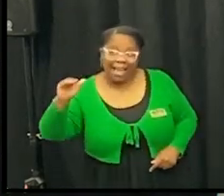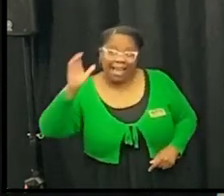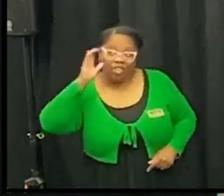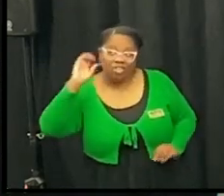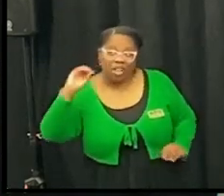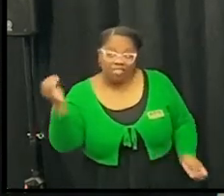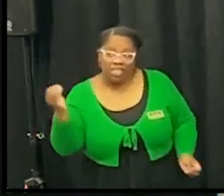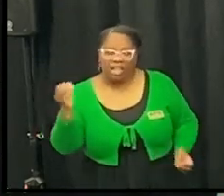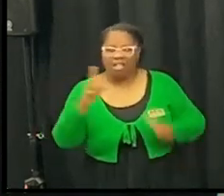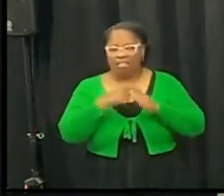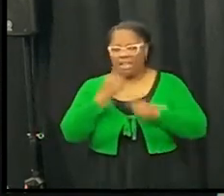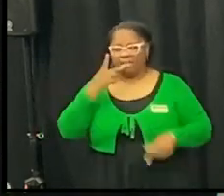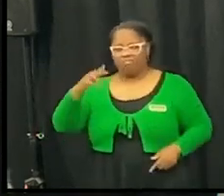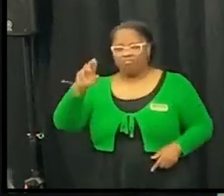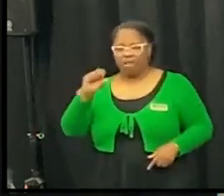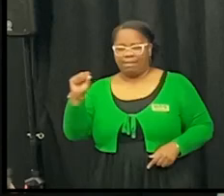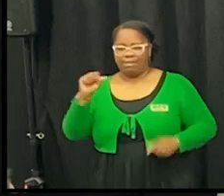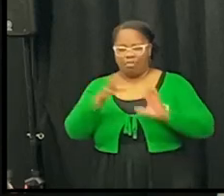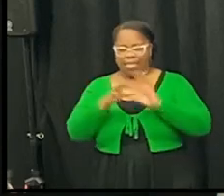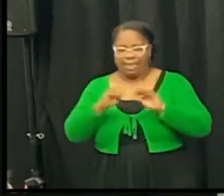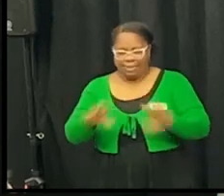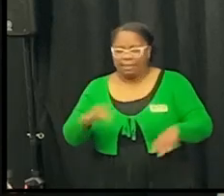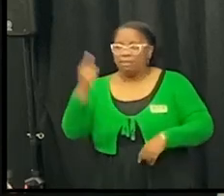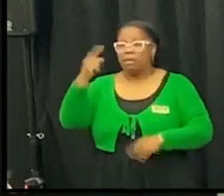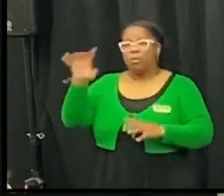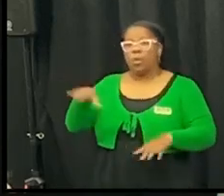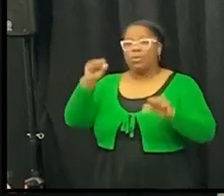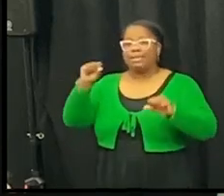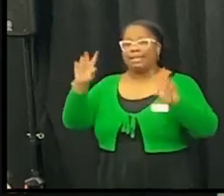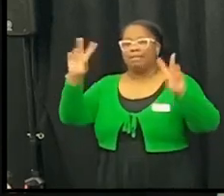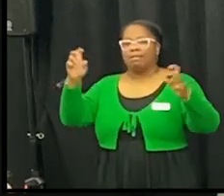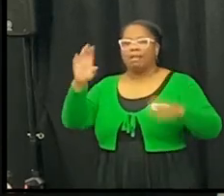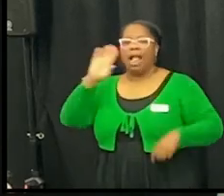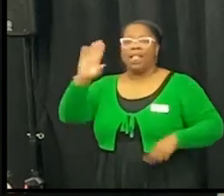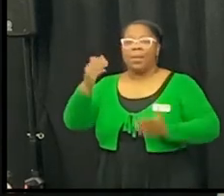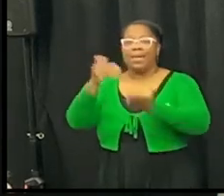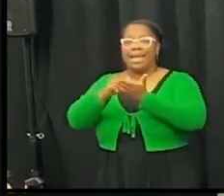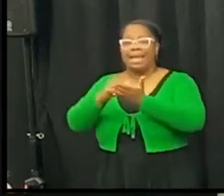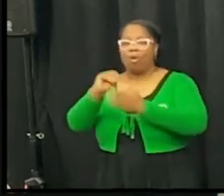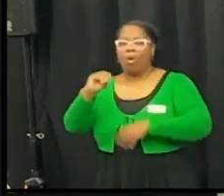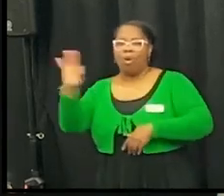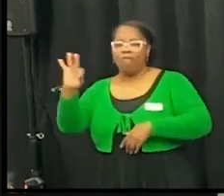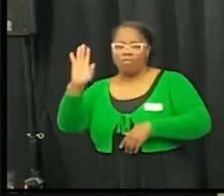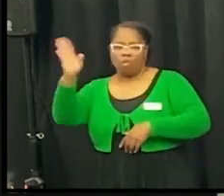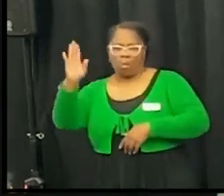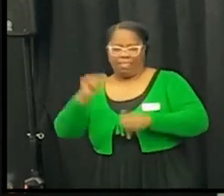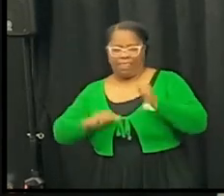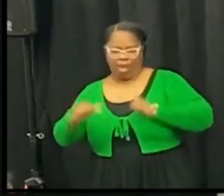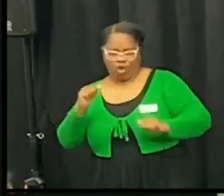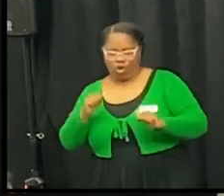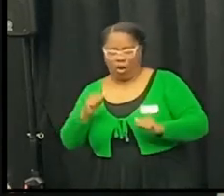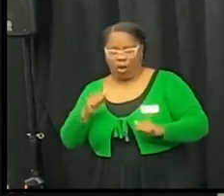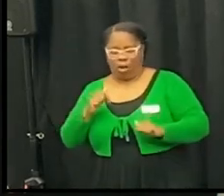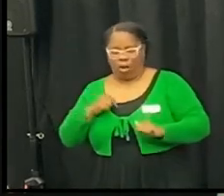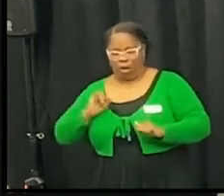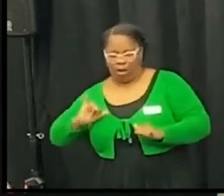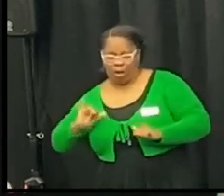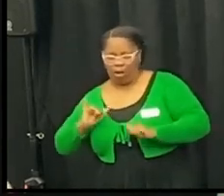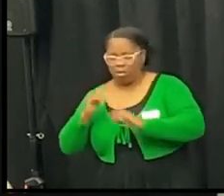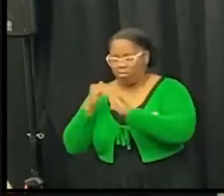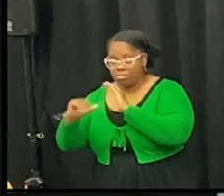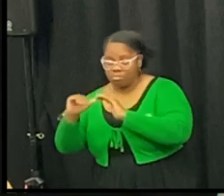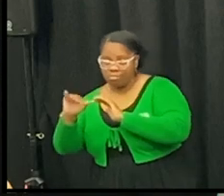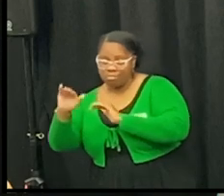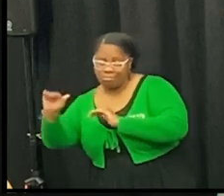these press releases, and I saw that someone was doing a show called Hello Again at this Off-Broadway theater. So I emailed the director and was like, hey, do you need